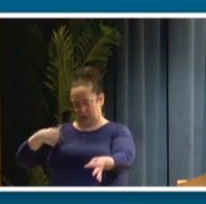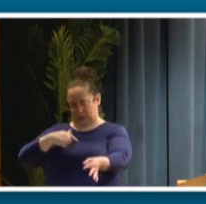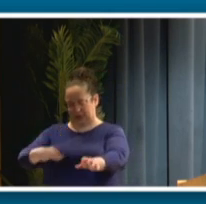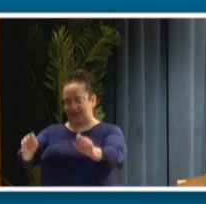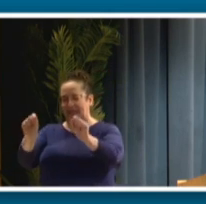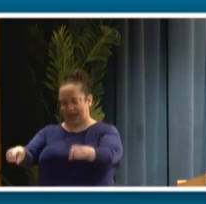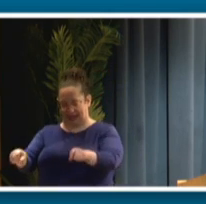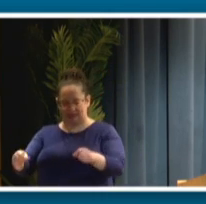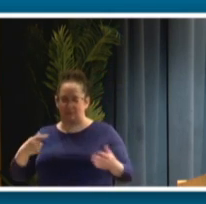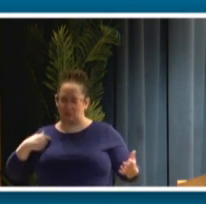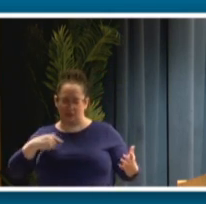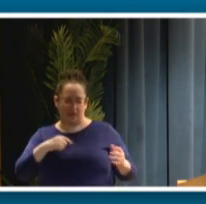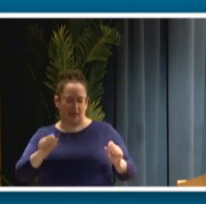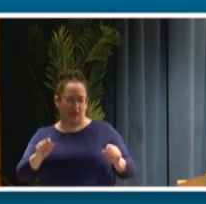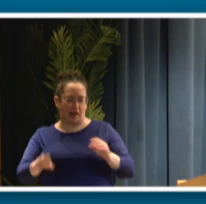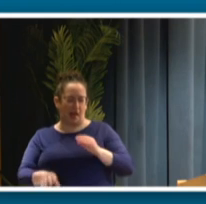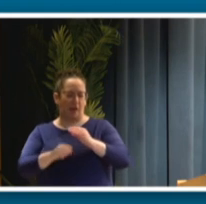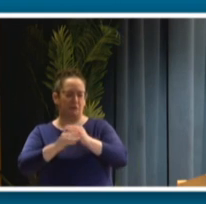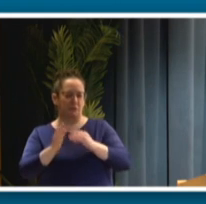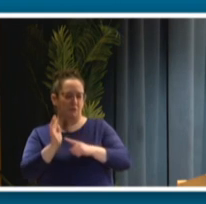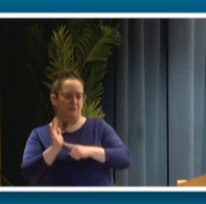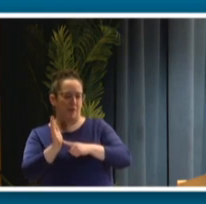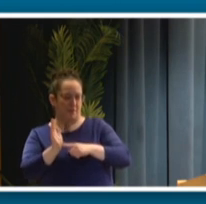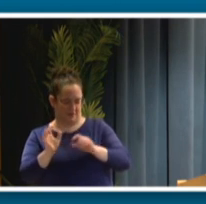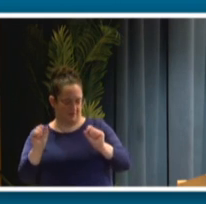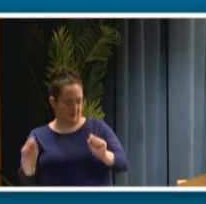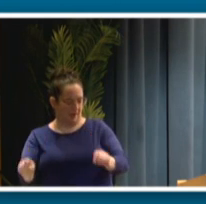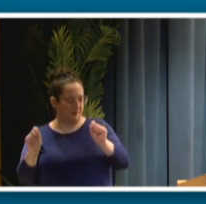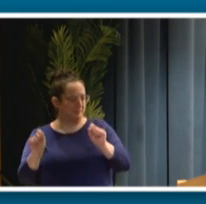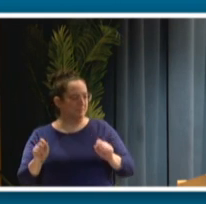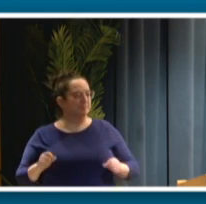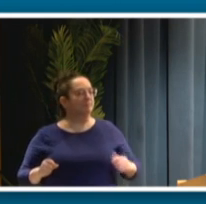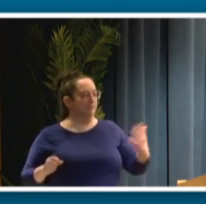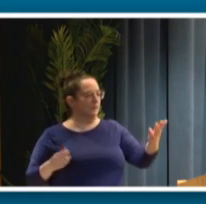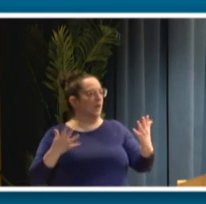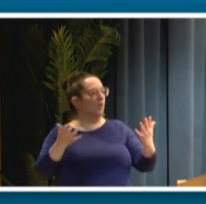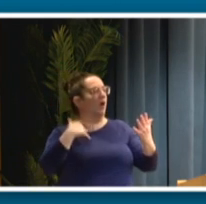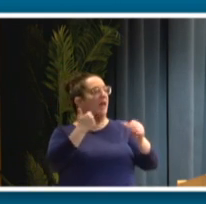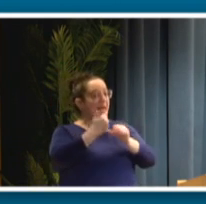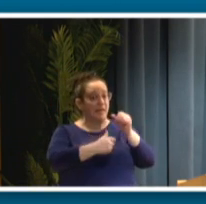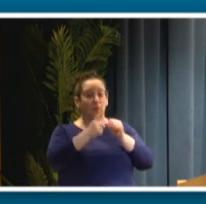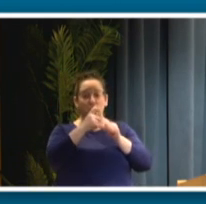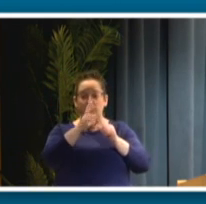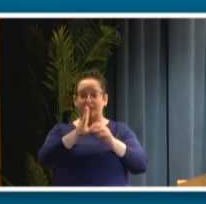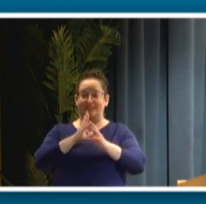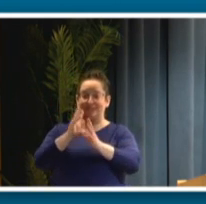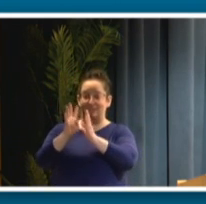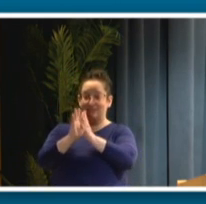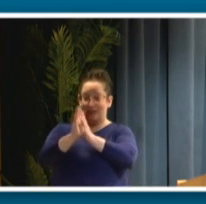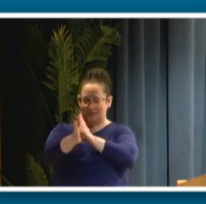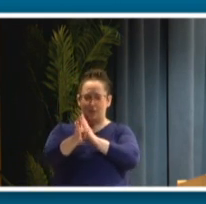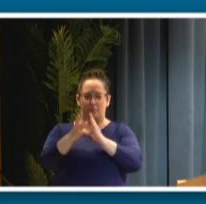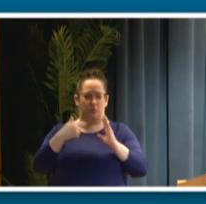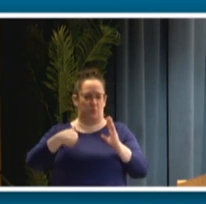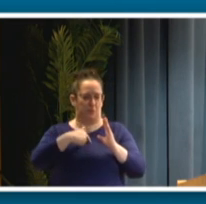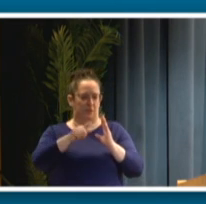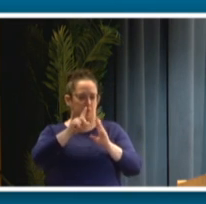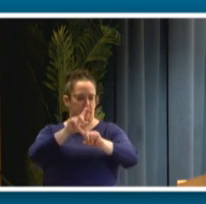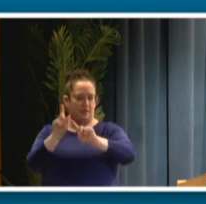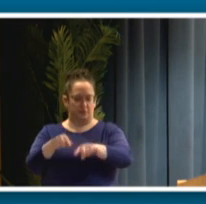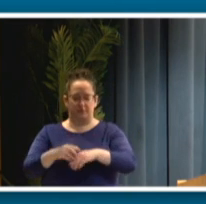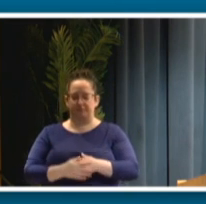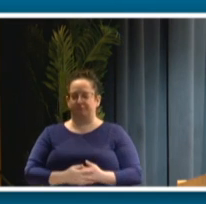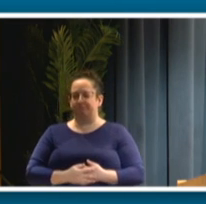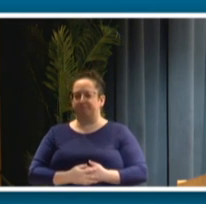just like, come on, we can do extra 5 minutes. We can ride. Okay. Let's make sure we get to everybody who's at the mic. Yeah. So, Adriana, it's go all ahead. Good. Hi, I'm